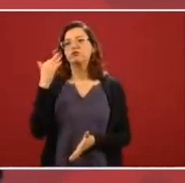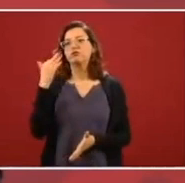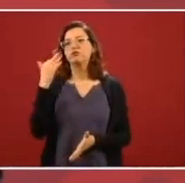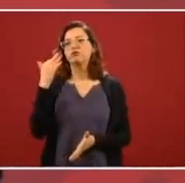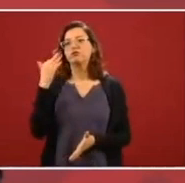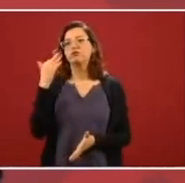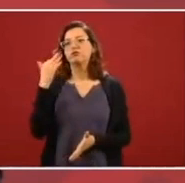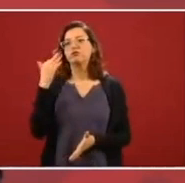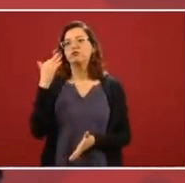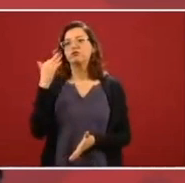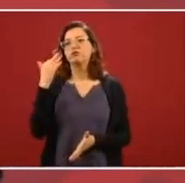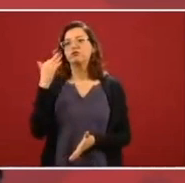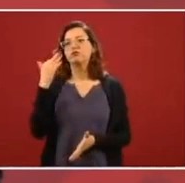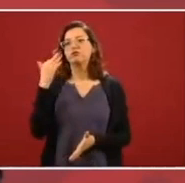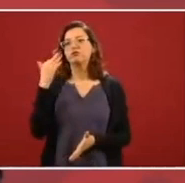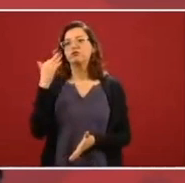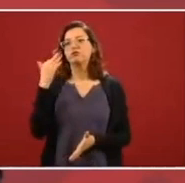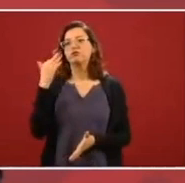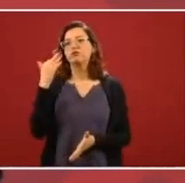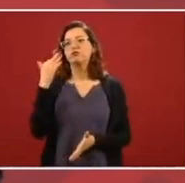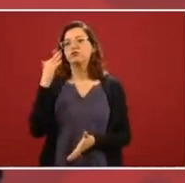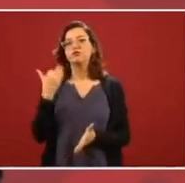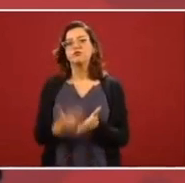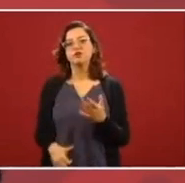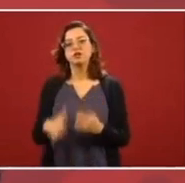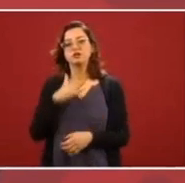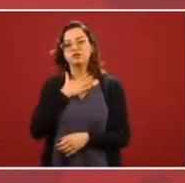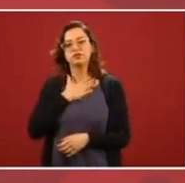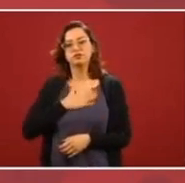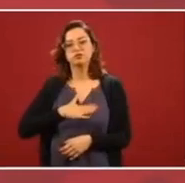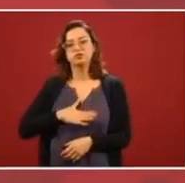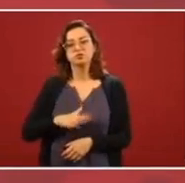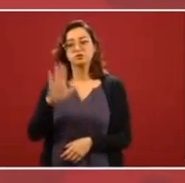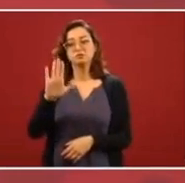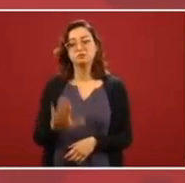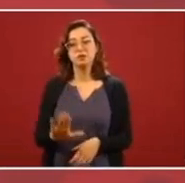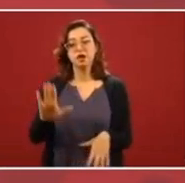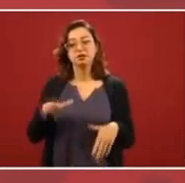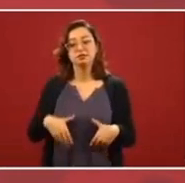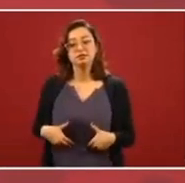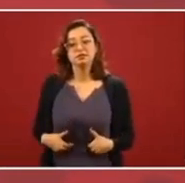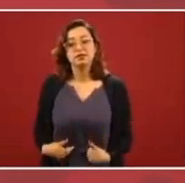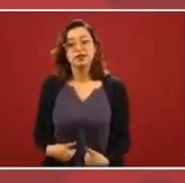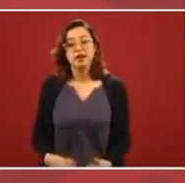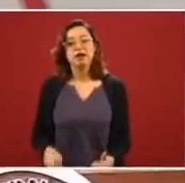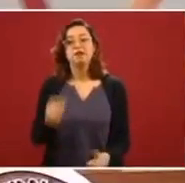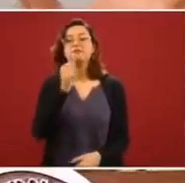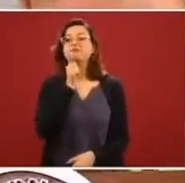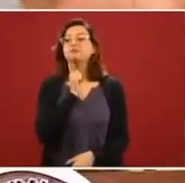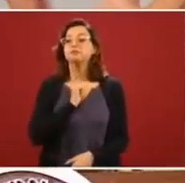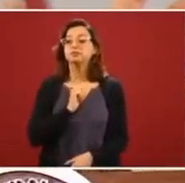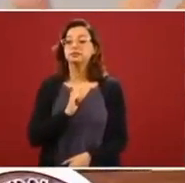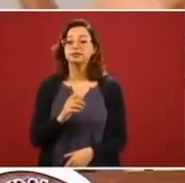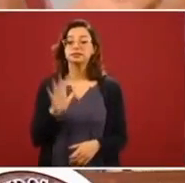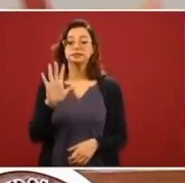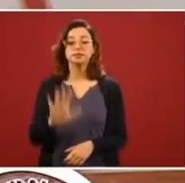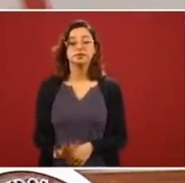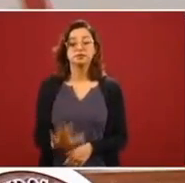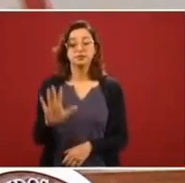the hardware store. I'll be back Okay. before you need to go to work. De manera